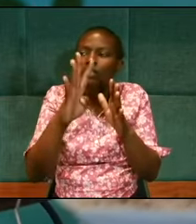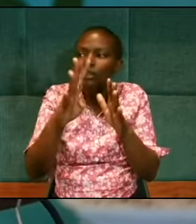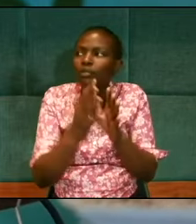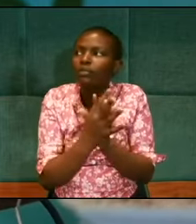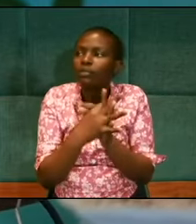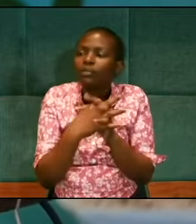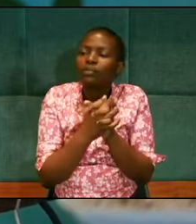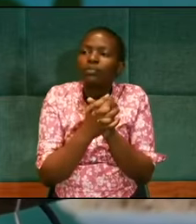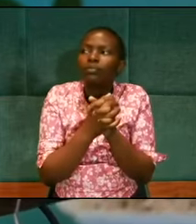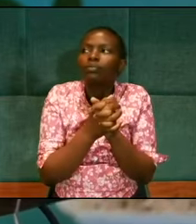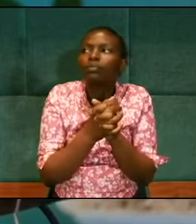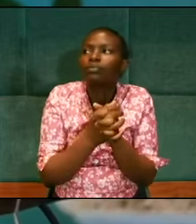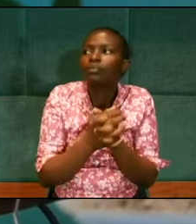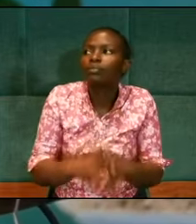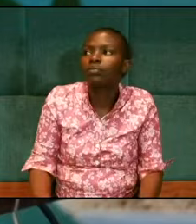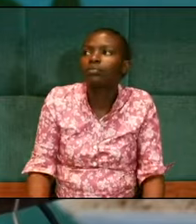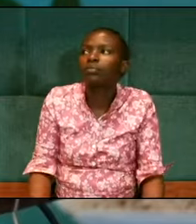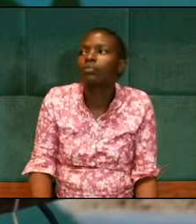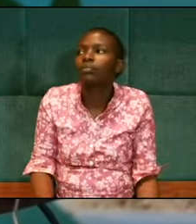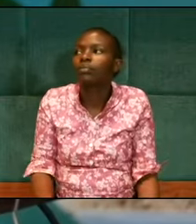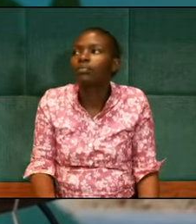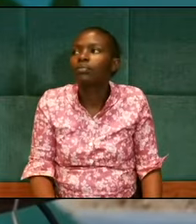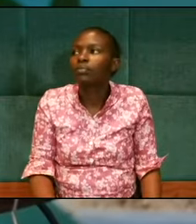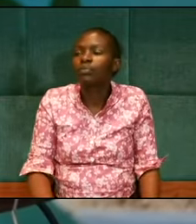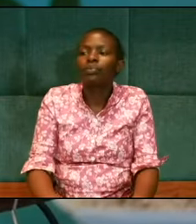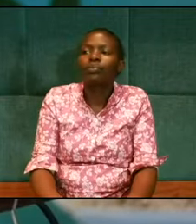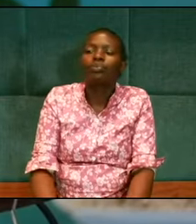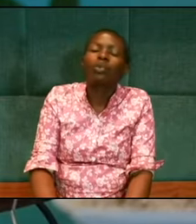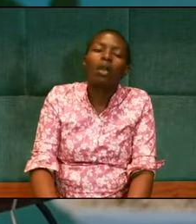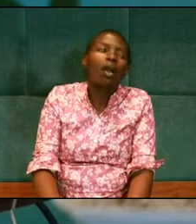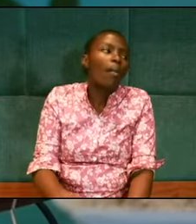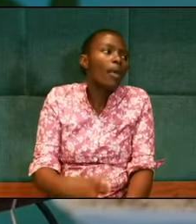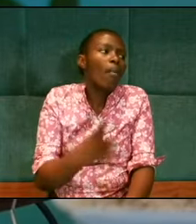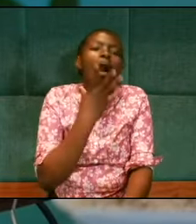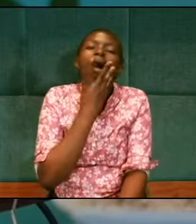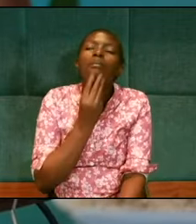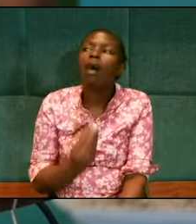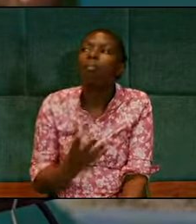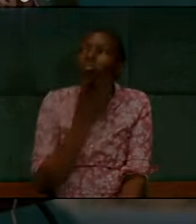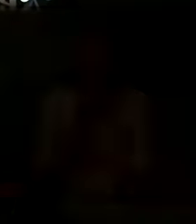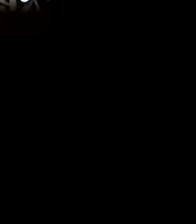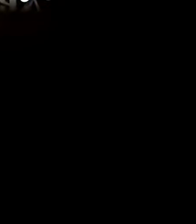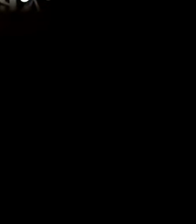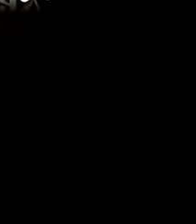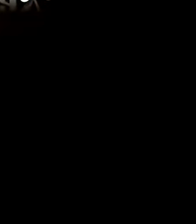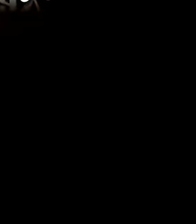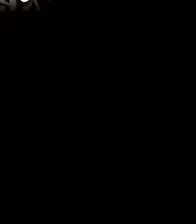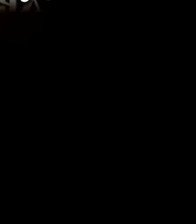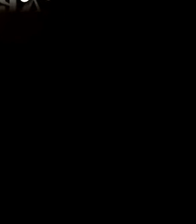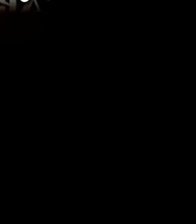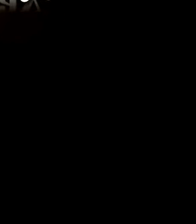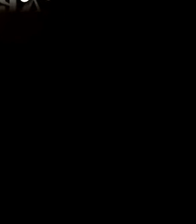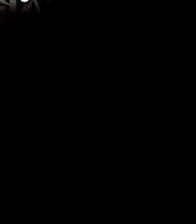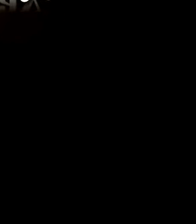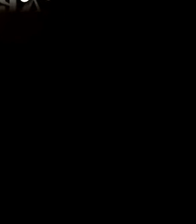Uplift, we've dealt with it extensively. Abraham was now old and well advanced in years,